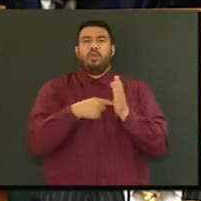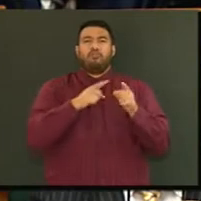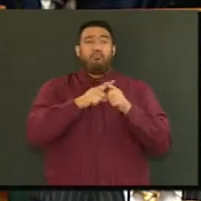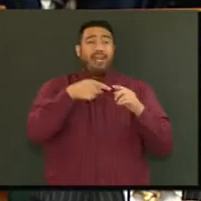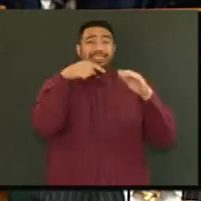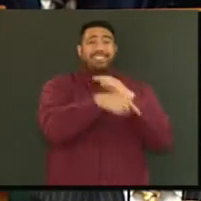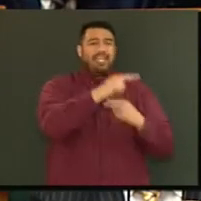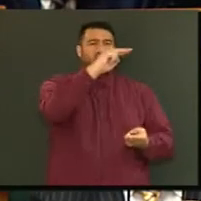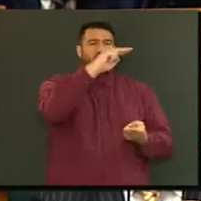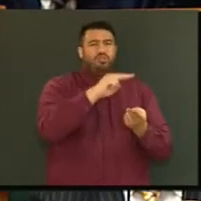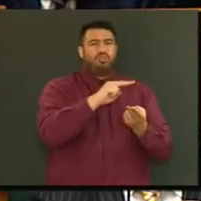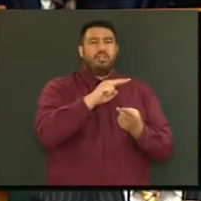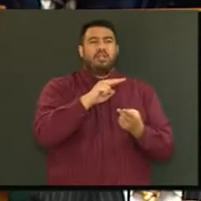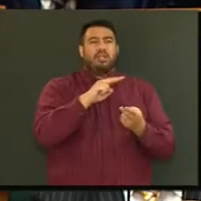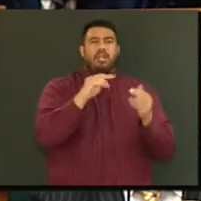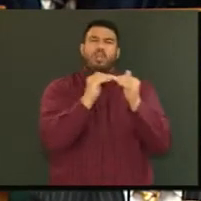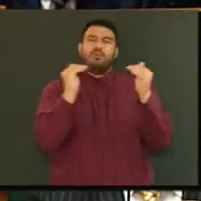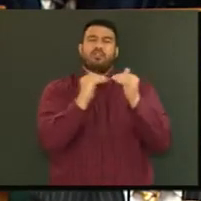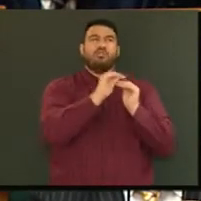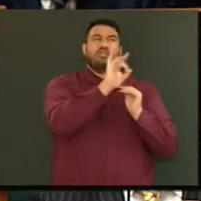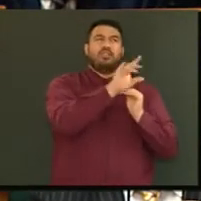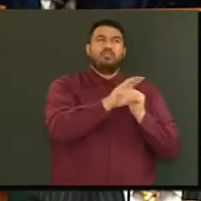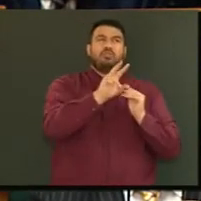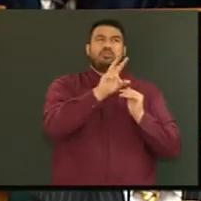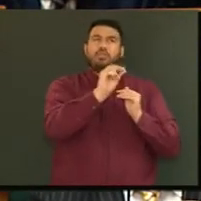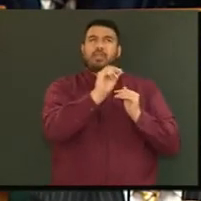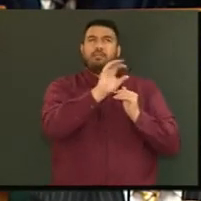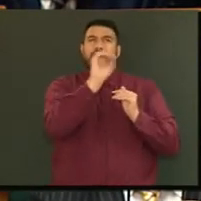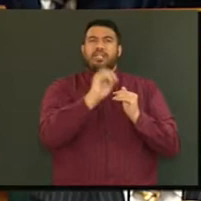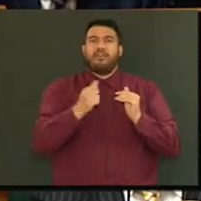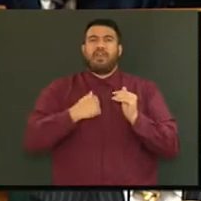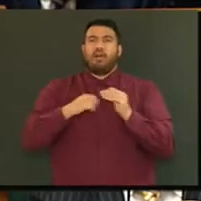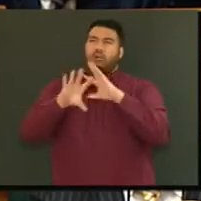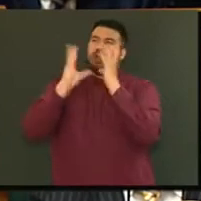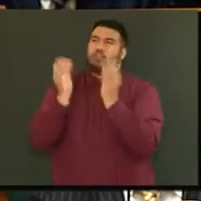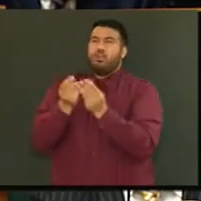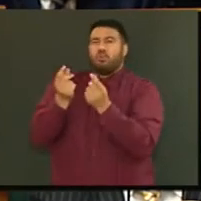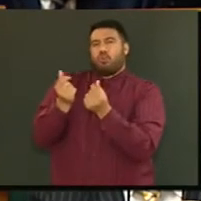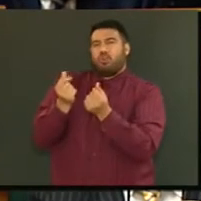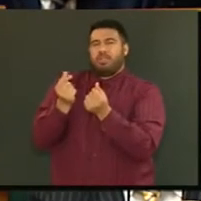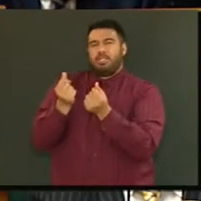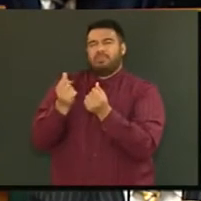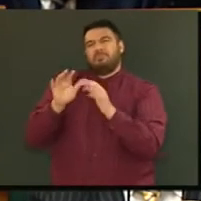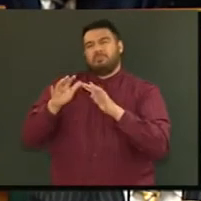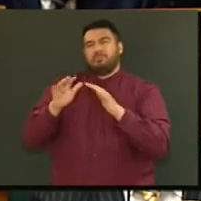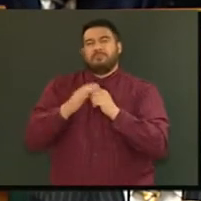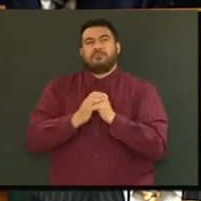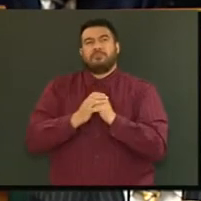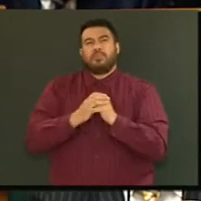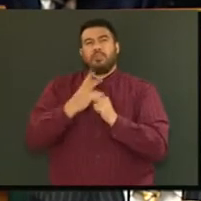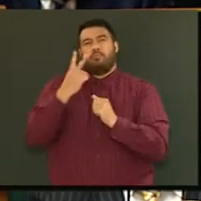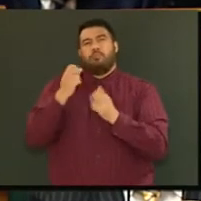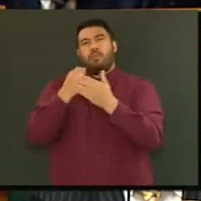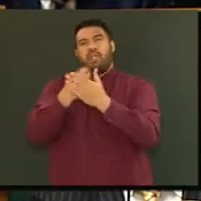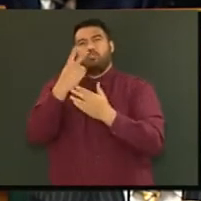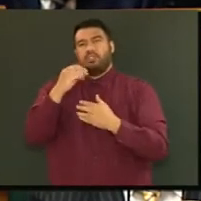between 10 and 15% of GDP by 2025, following on from the current target of around 20%